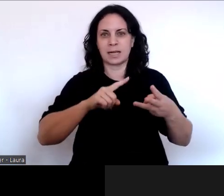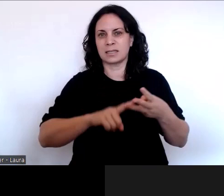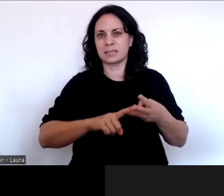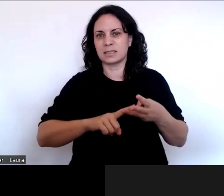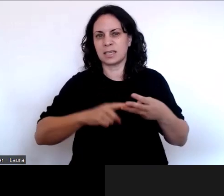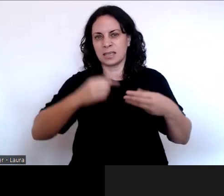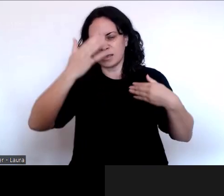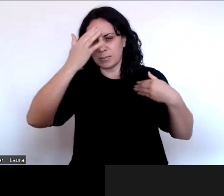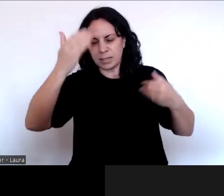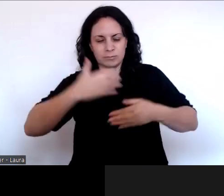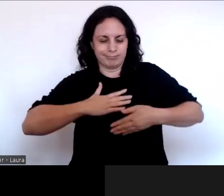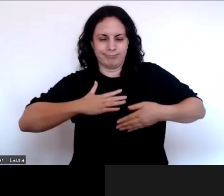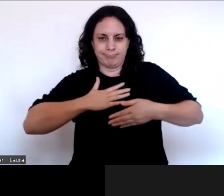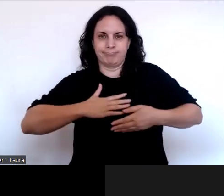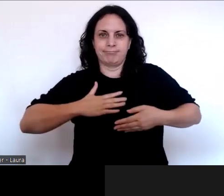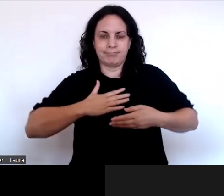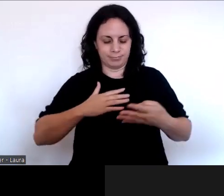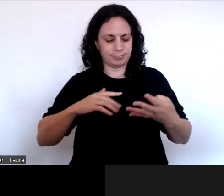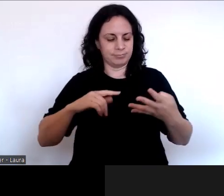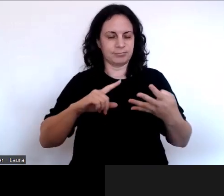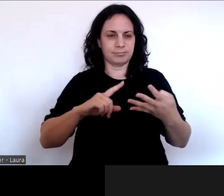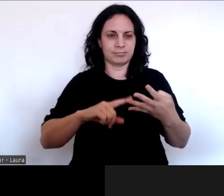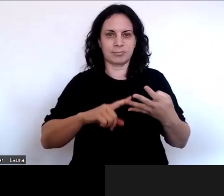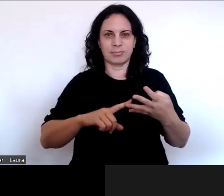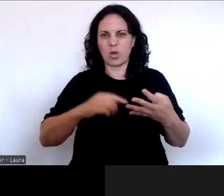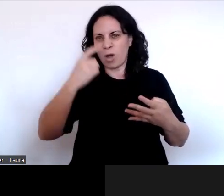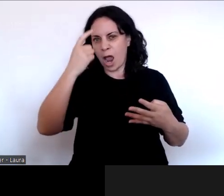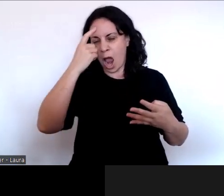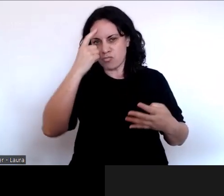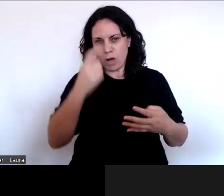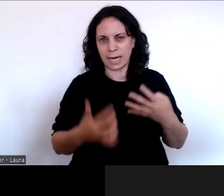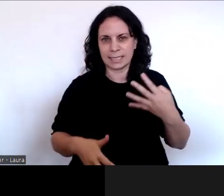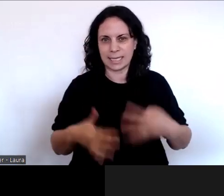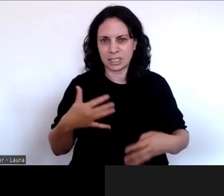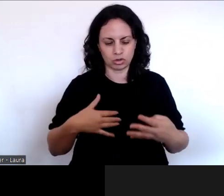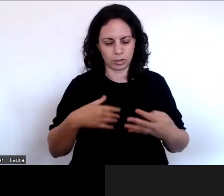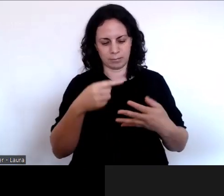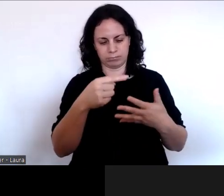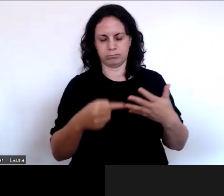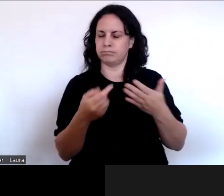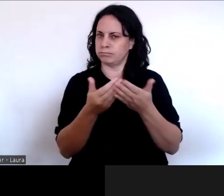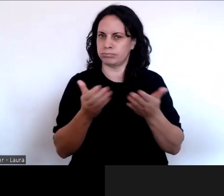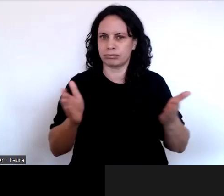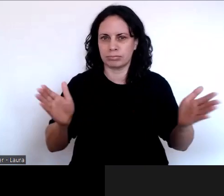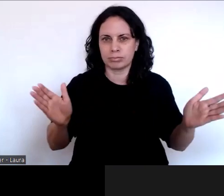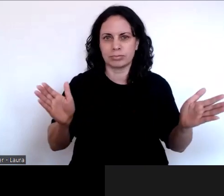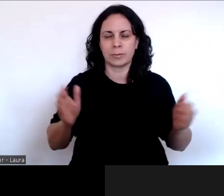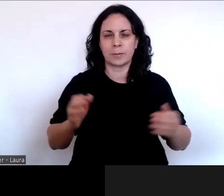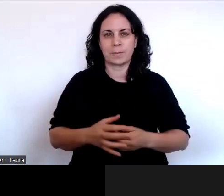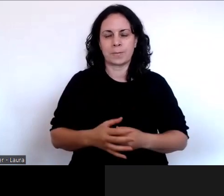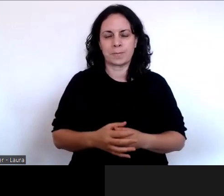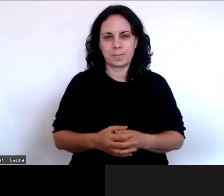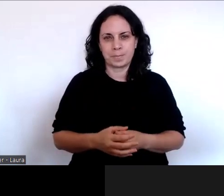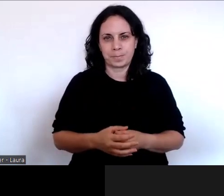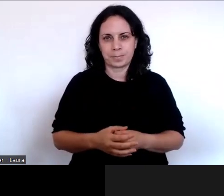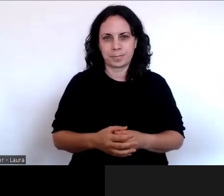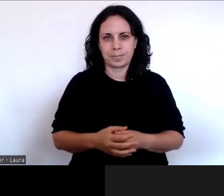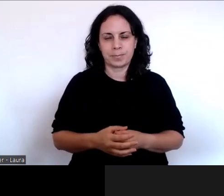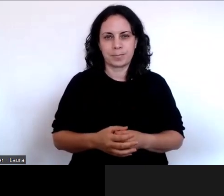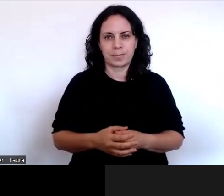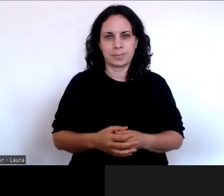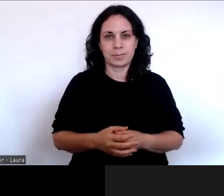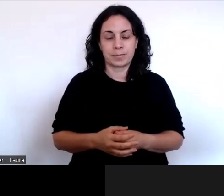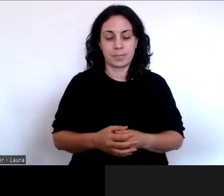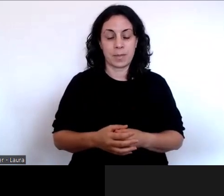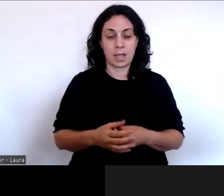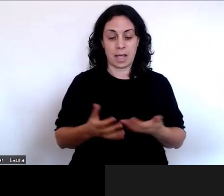distress and quite brain injuries and a really wide range of other experiences. Under the